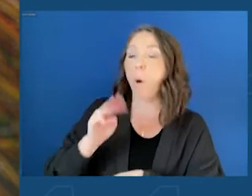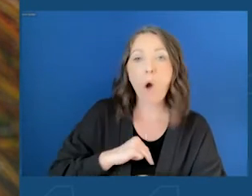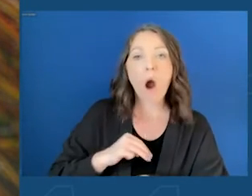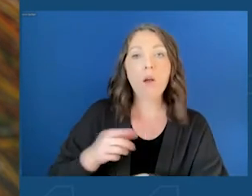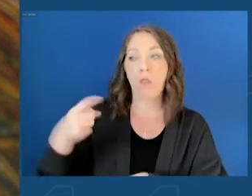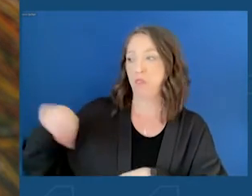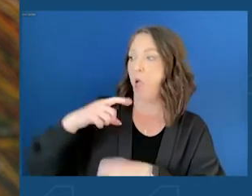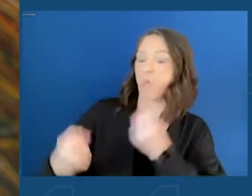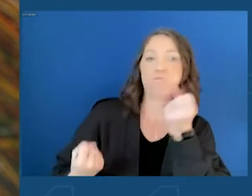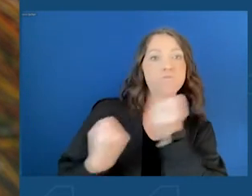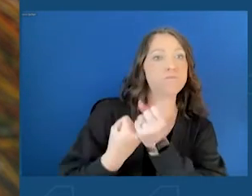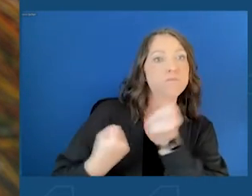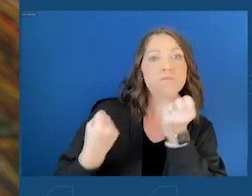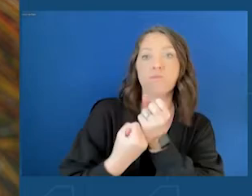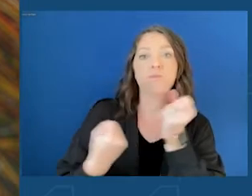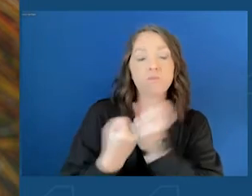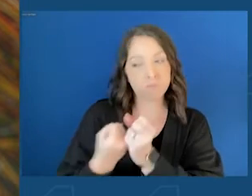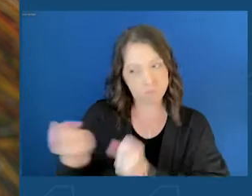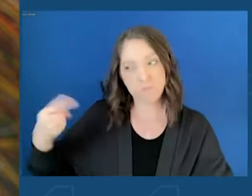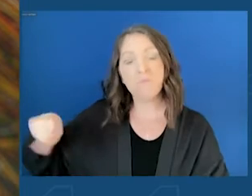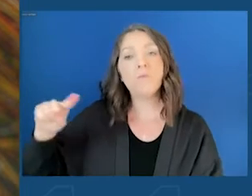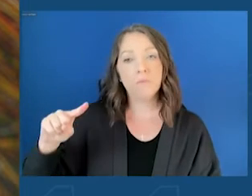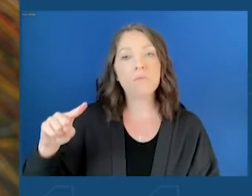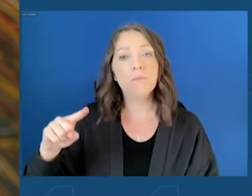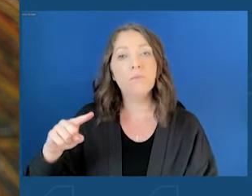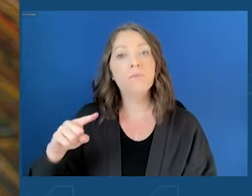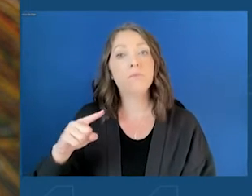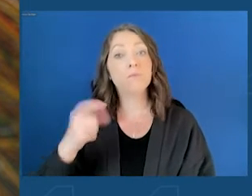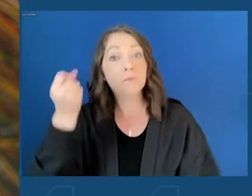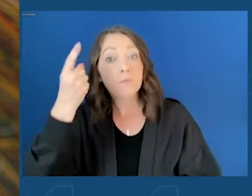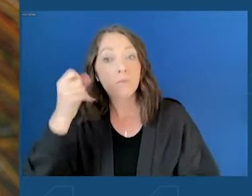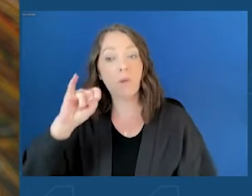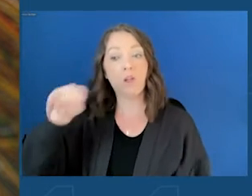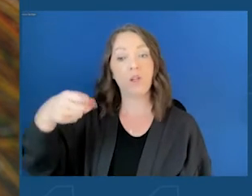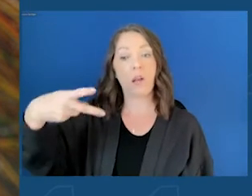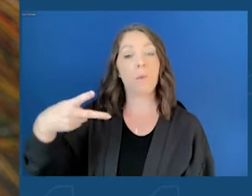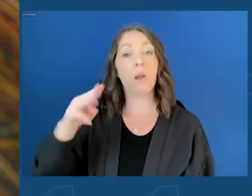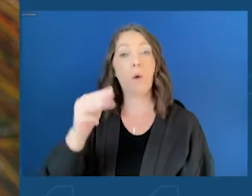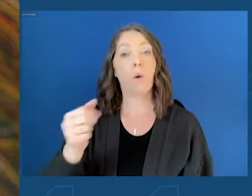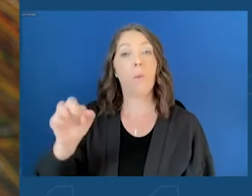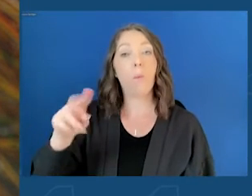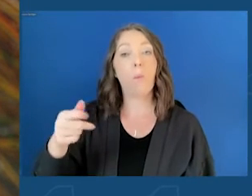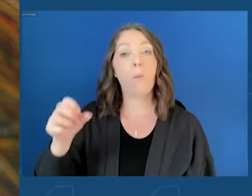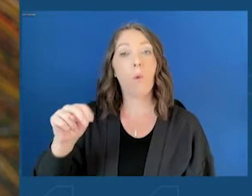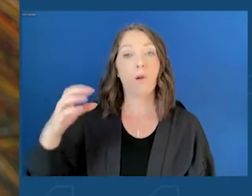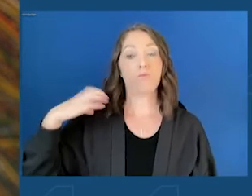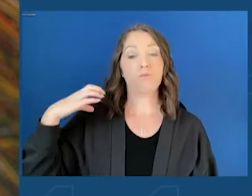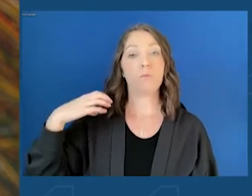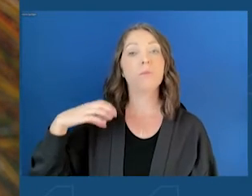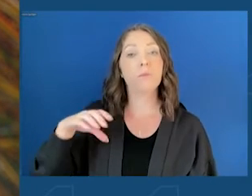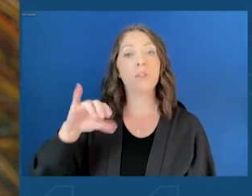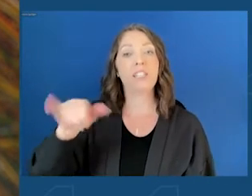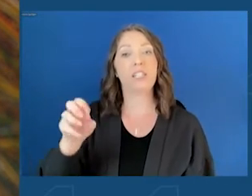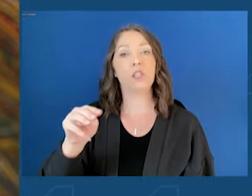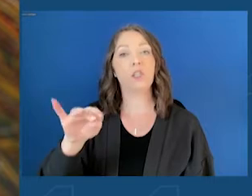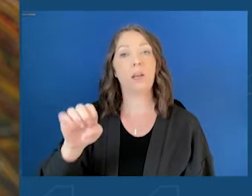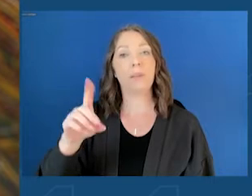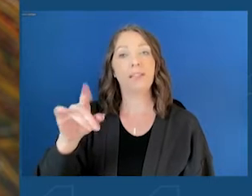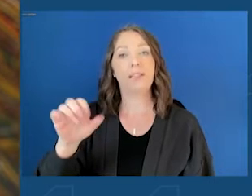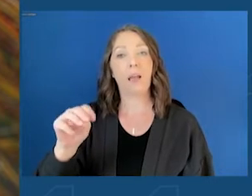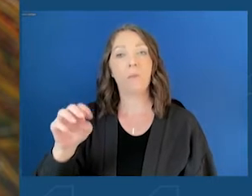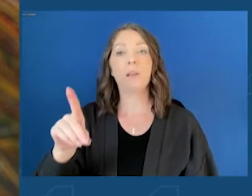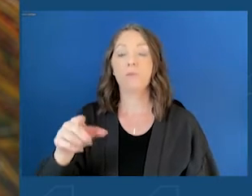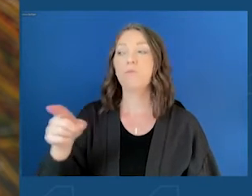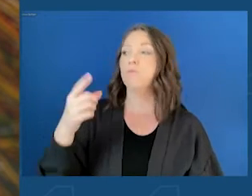this legislation. In fact, it was J.P. Morgan Chase Chairman and CEO Jamie Dimon who first talked to me about this when I